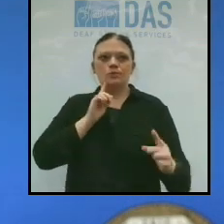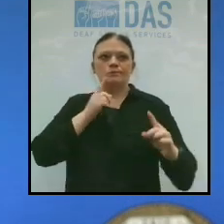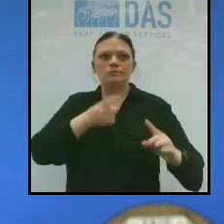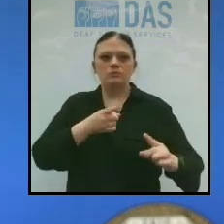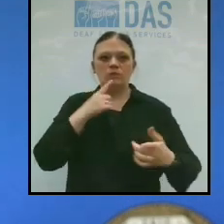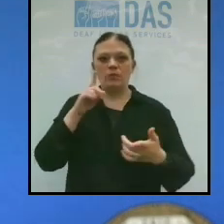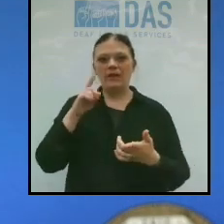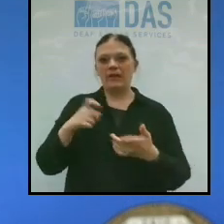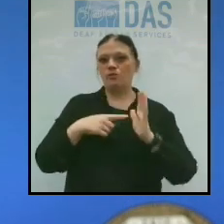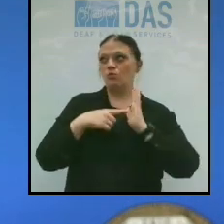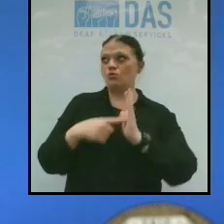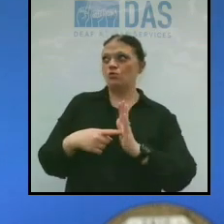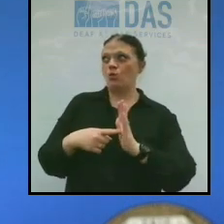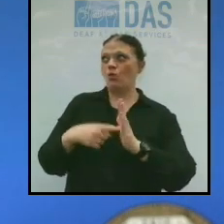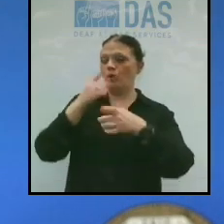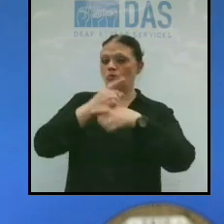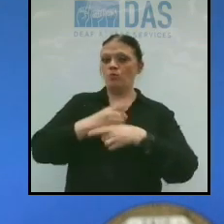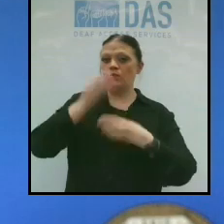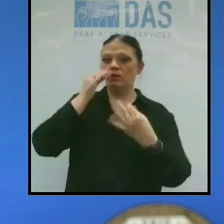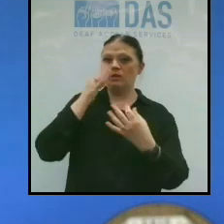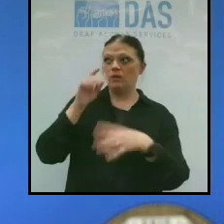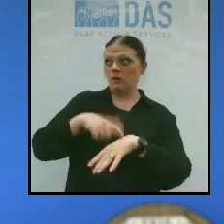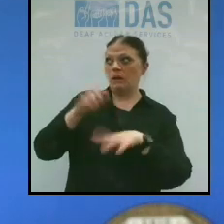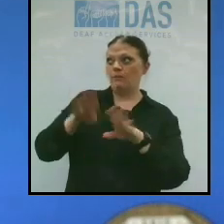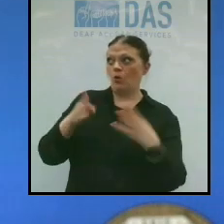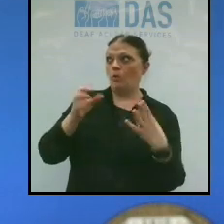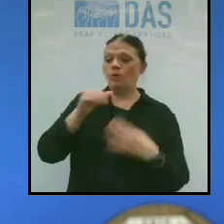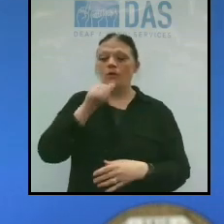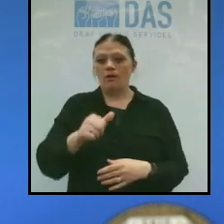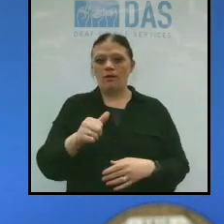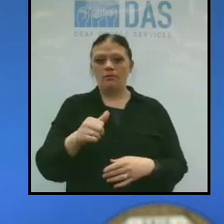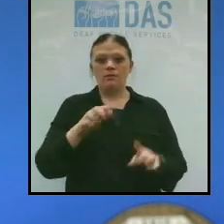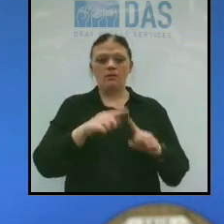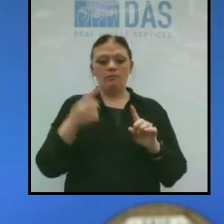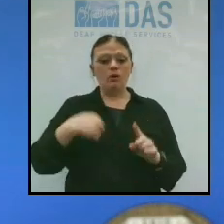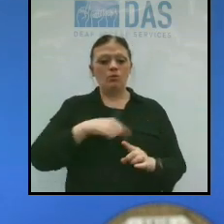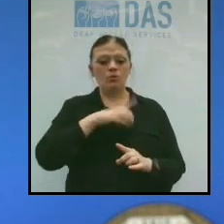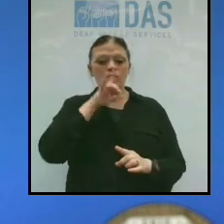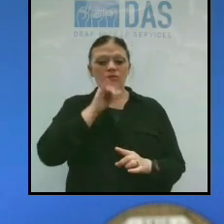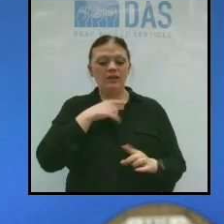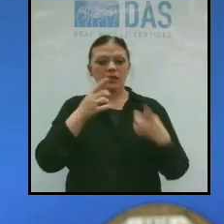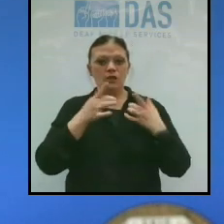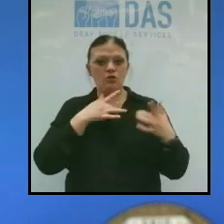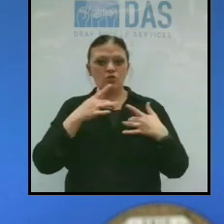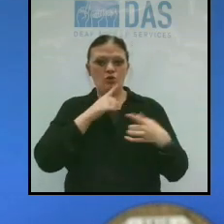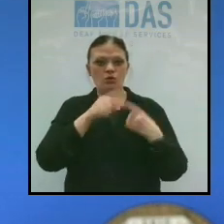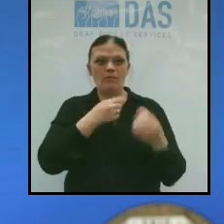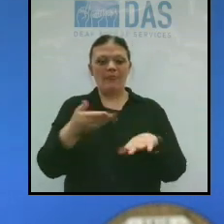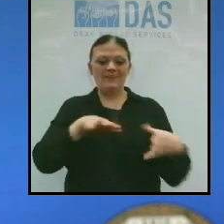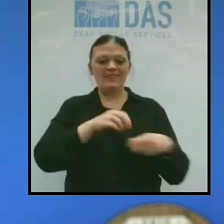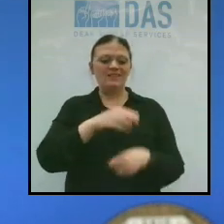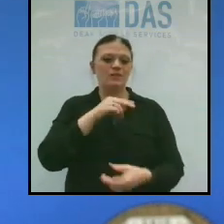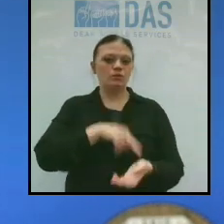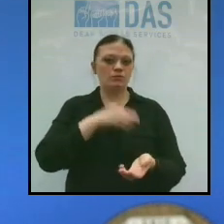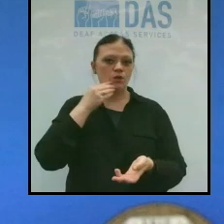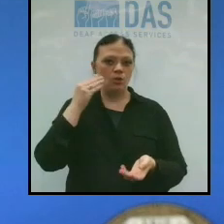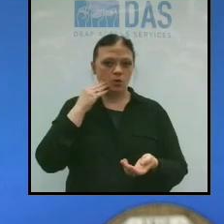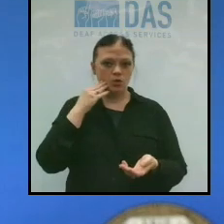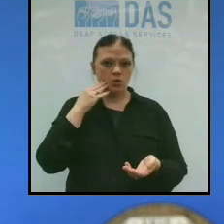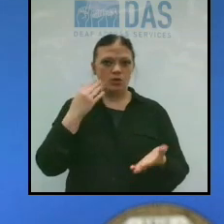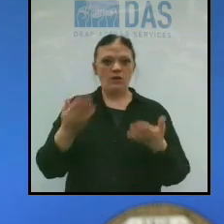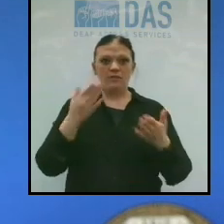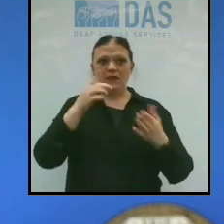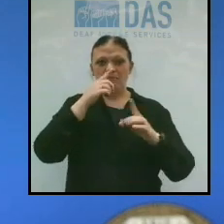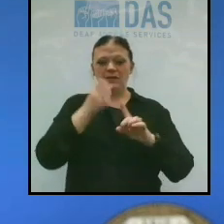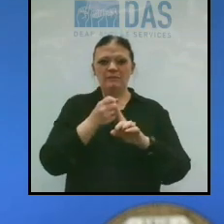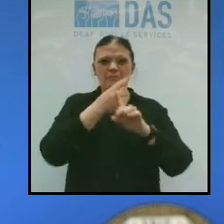it's time to reopen or it's not. But we are certainly concerned about the number of deaths we've had in nursing homes, and it may be skewing